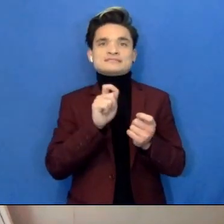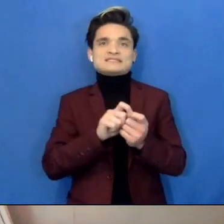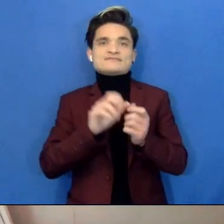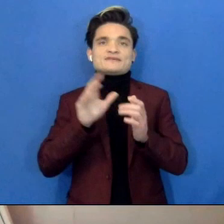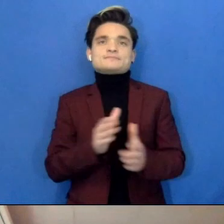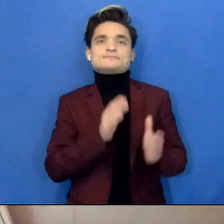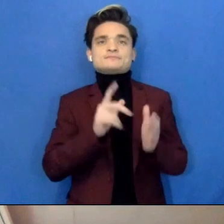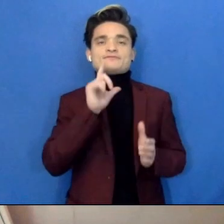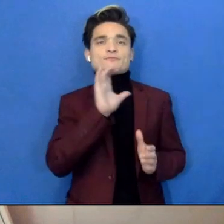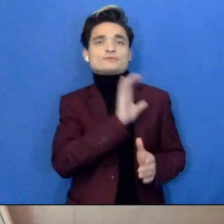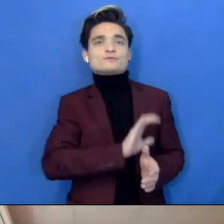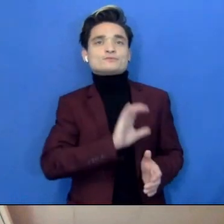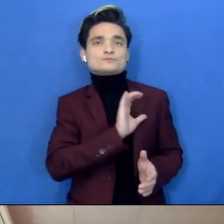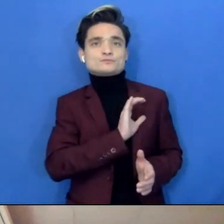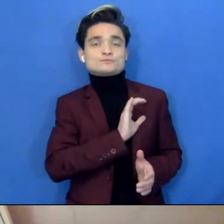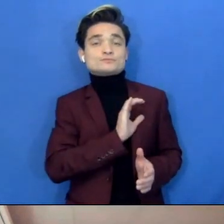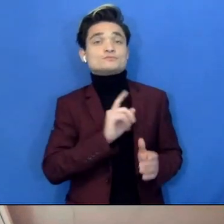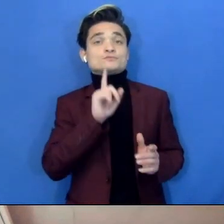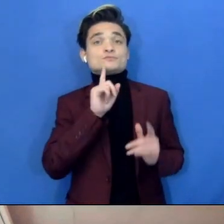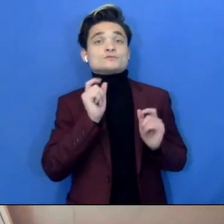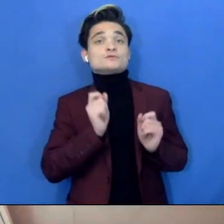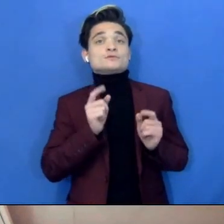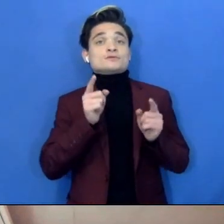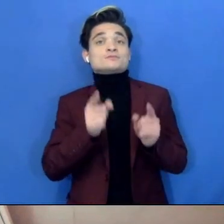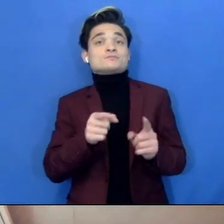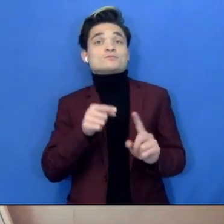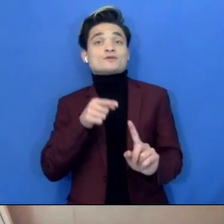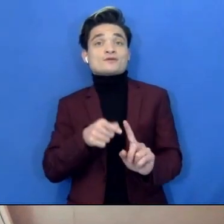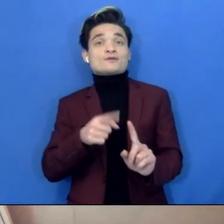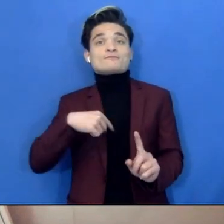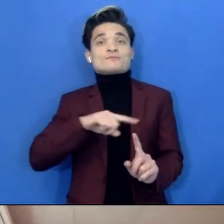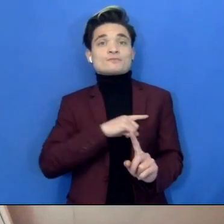delegate that a lot to our words, to how we speak.